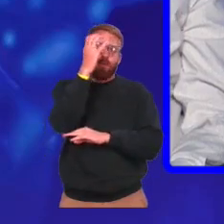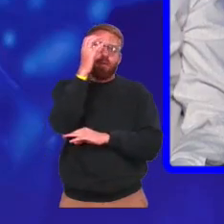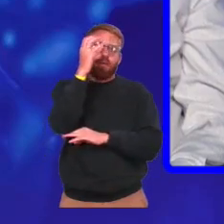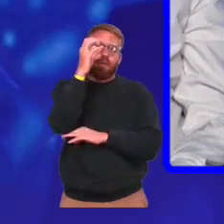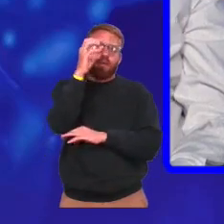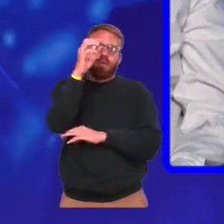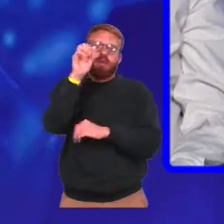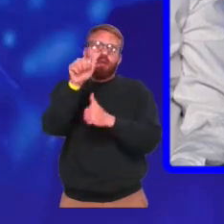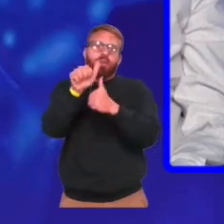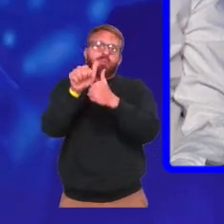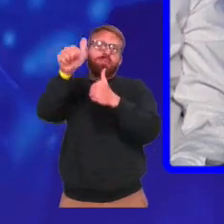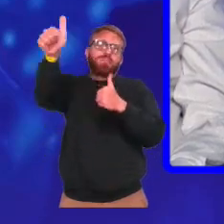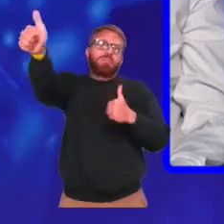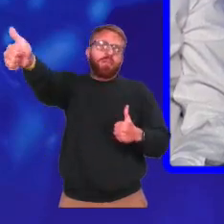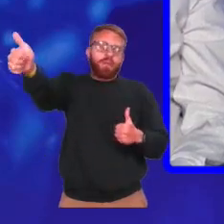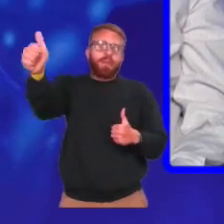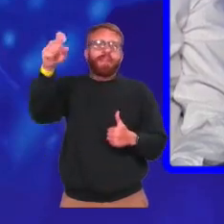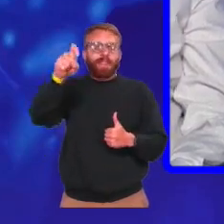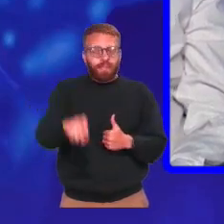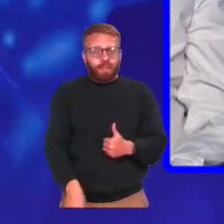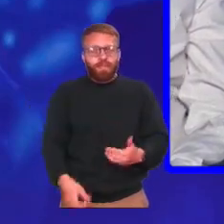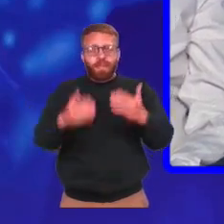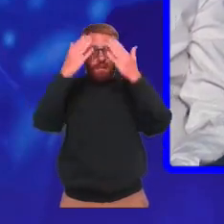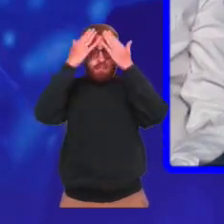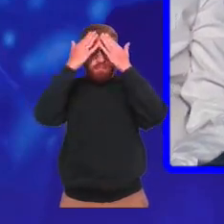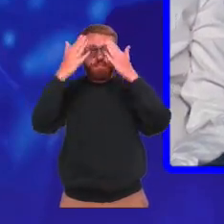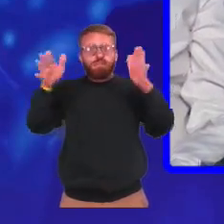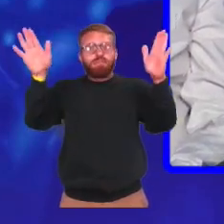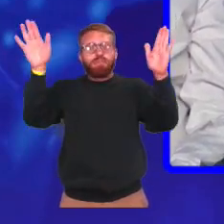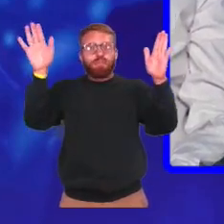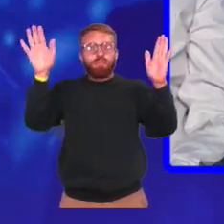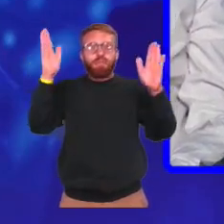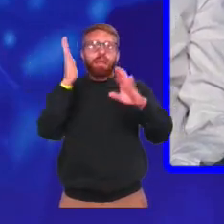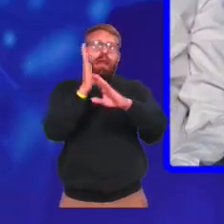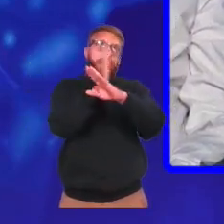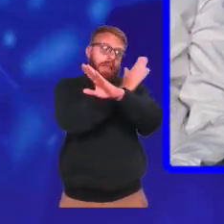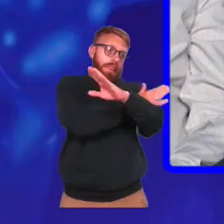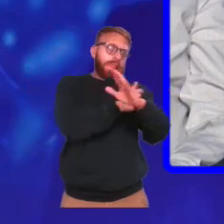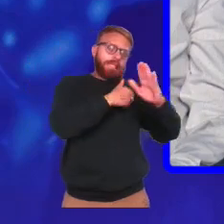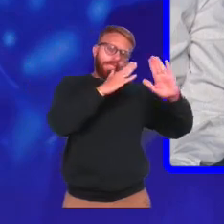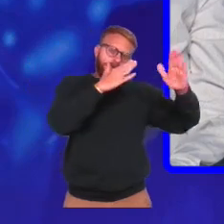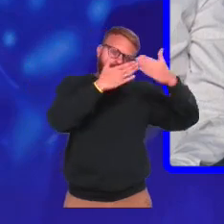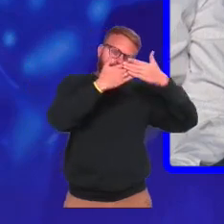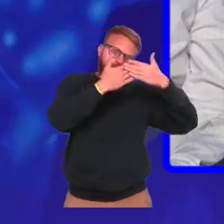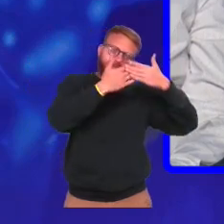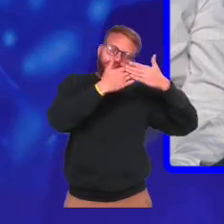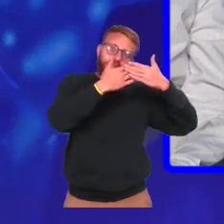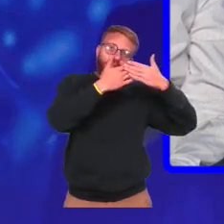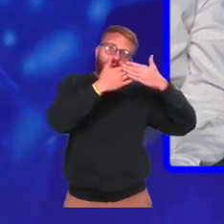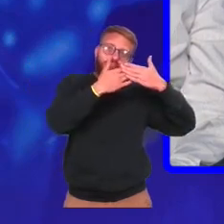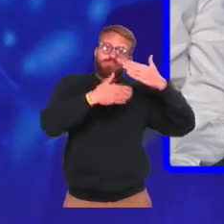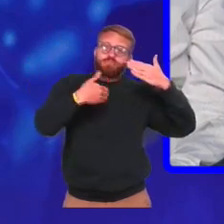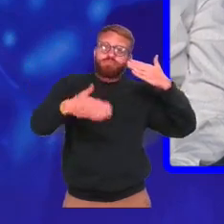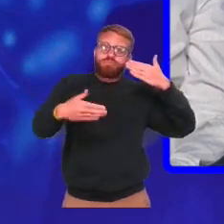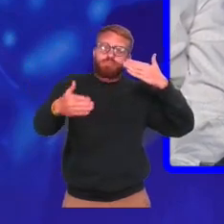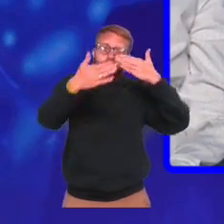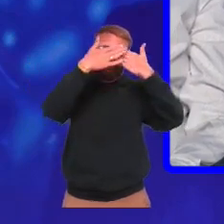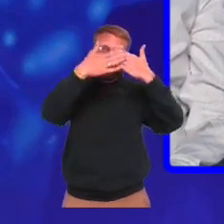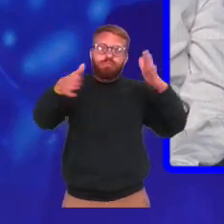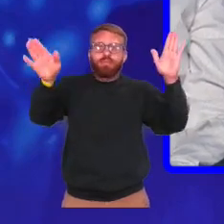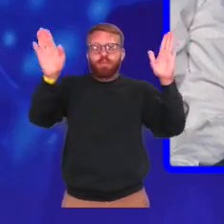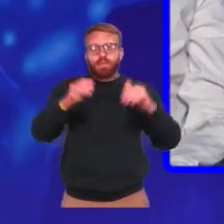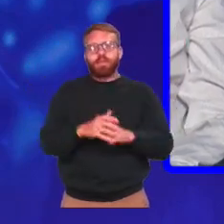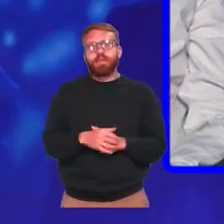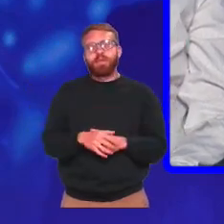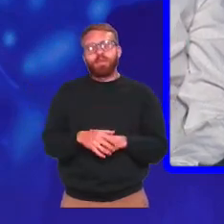to areas that we hadn't previously considered. So we are going to start listing jobs more broadly in the world, but even